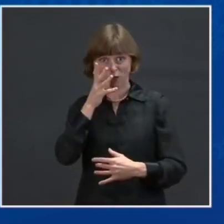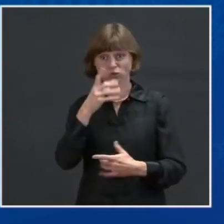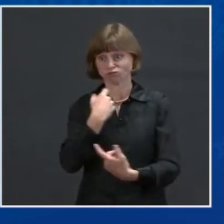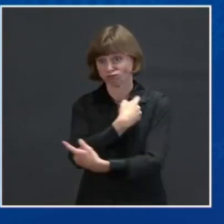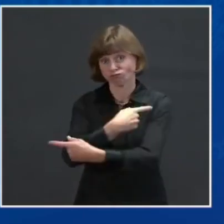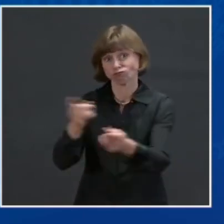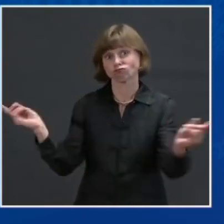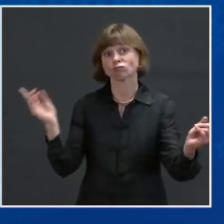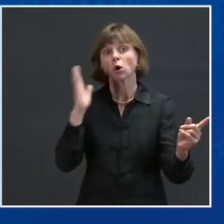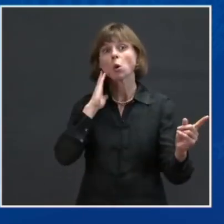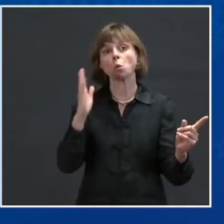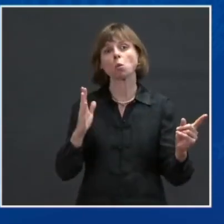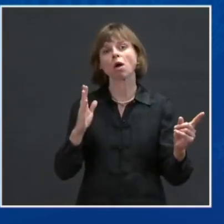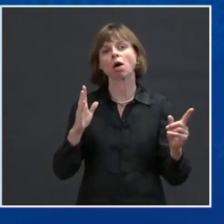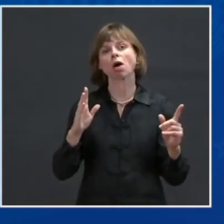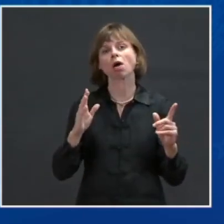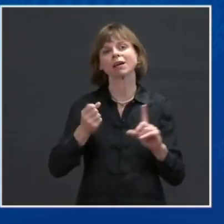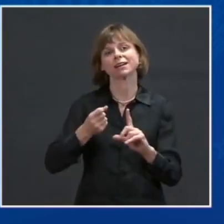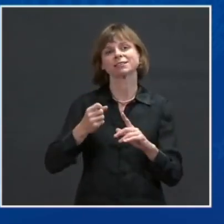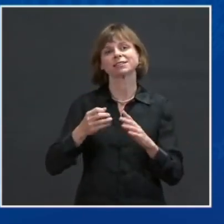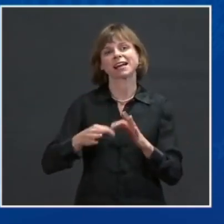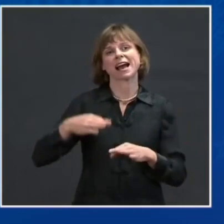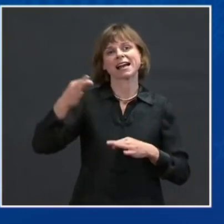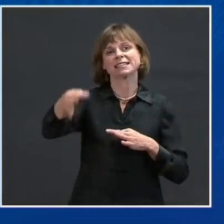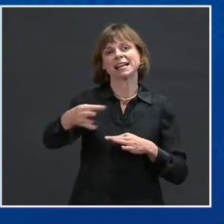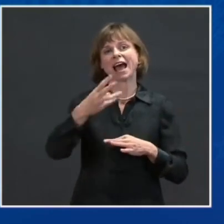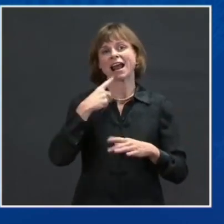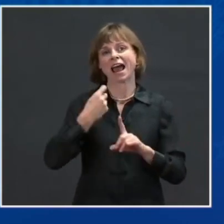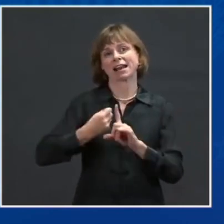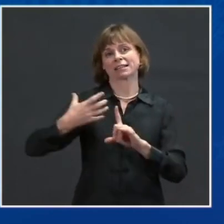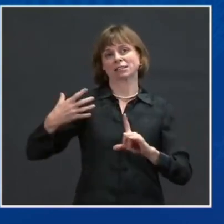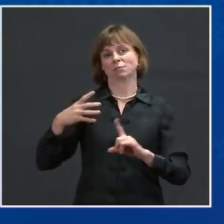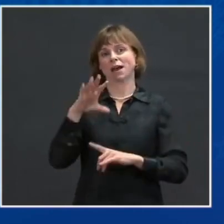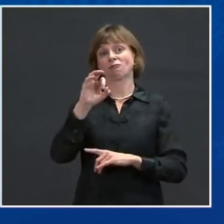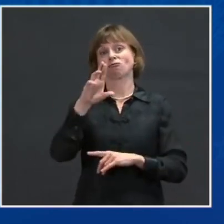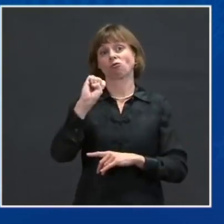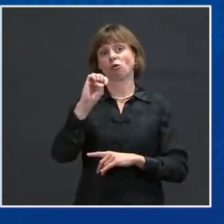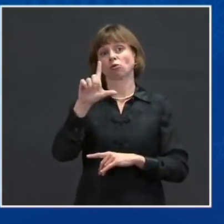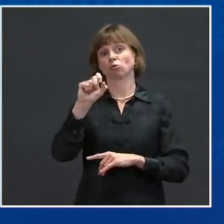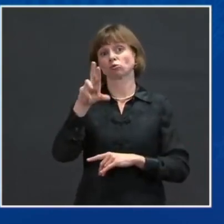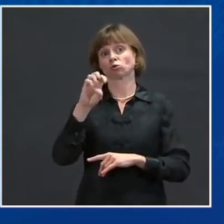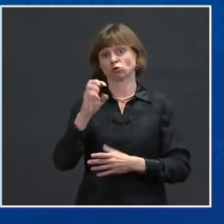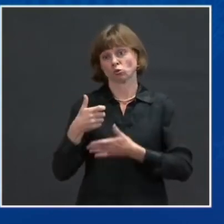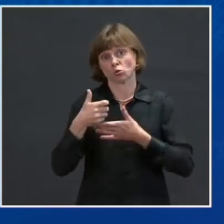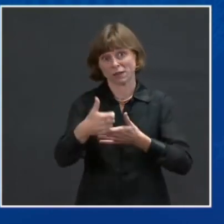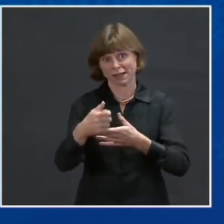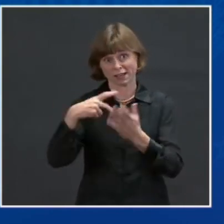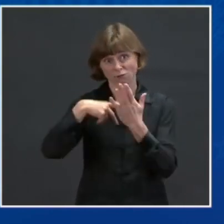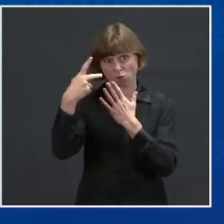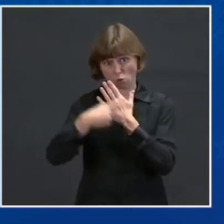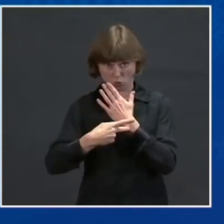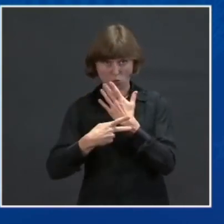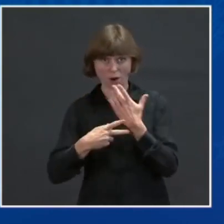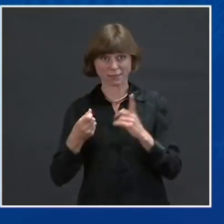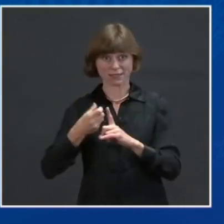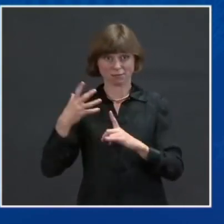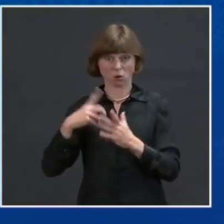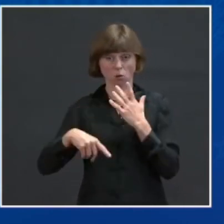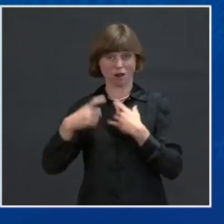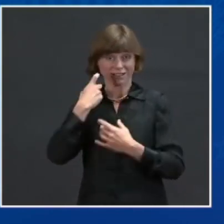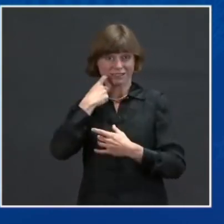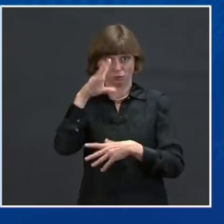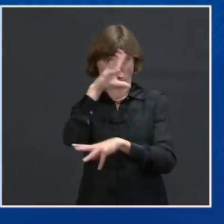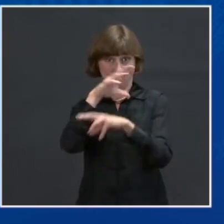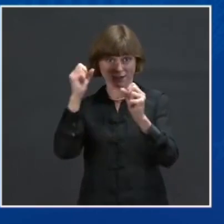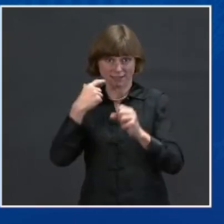and expand the foreclosure relief programs, building on the steps President Biden spoke about a couple of weeks ago. These